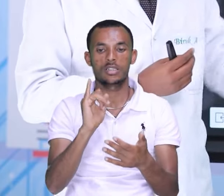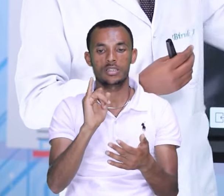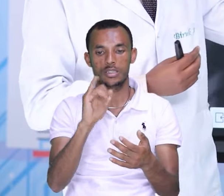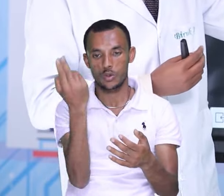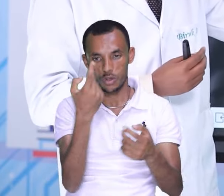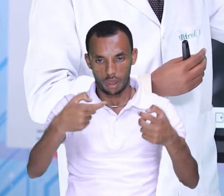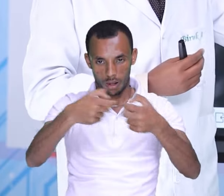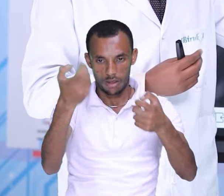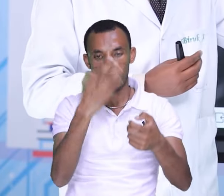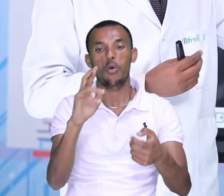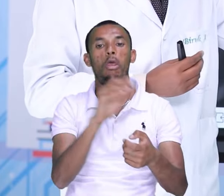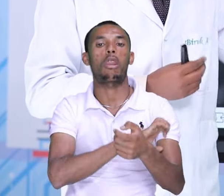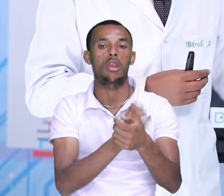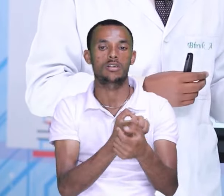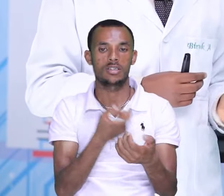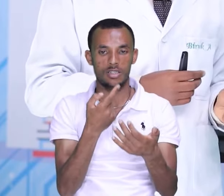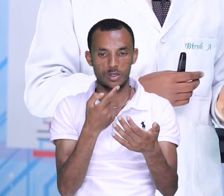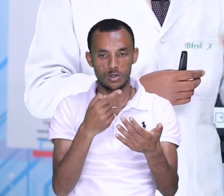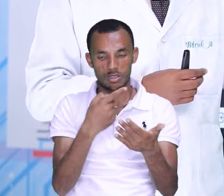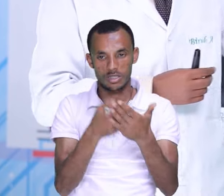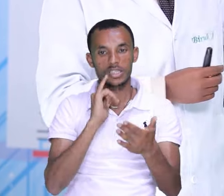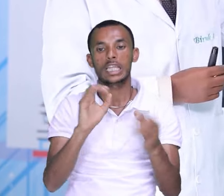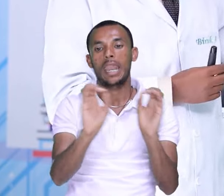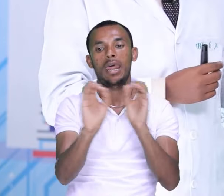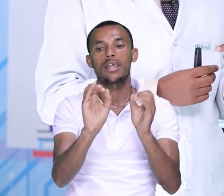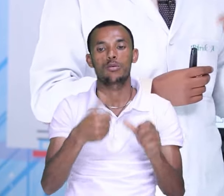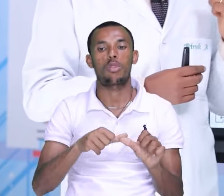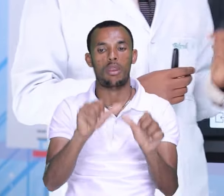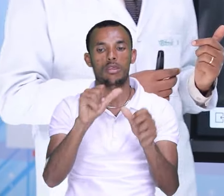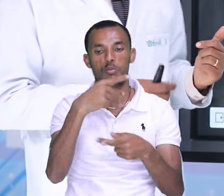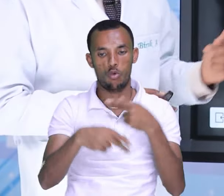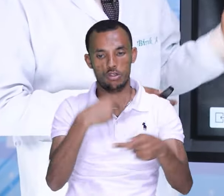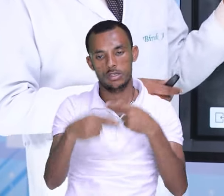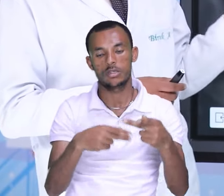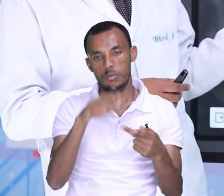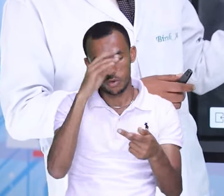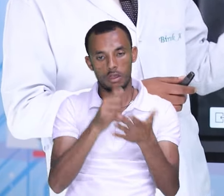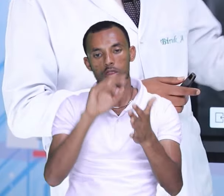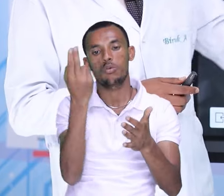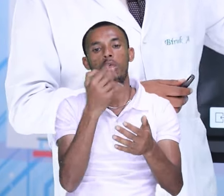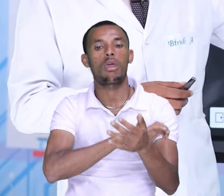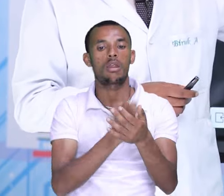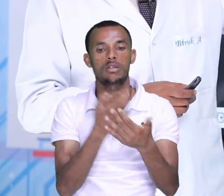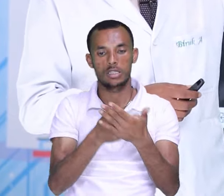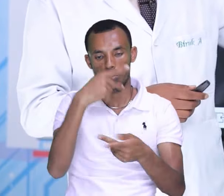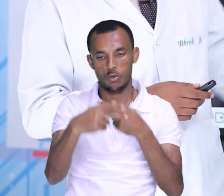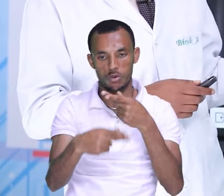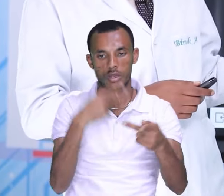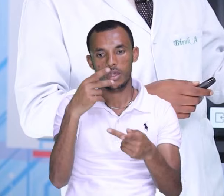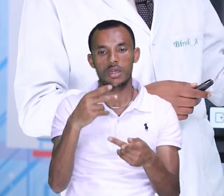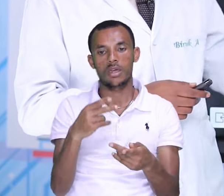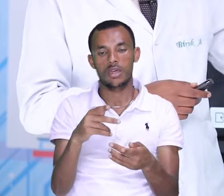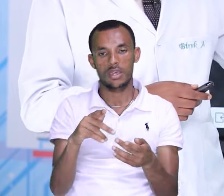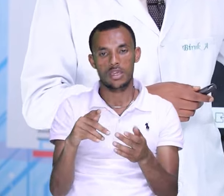energy, because this electrolysis is non-spontaneous process, because continuously uses energy. Therefore, this process is carried out